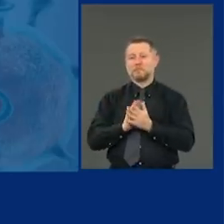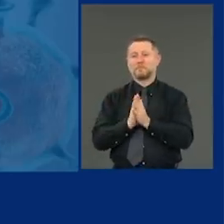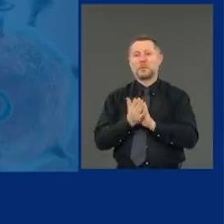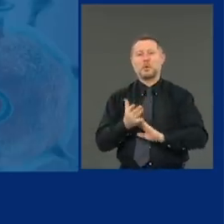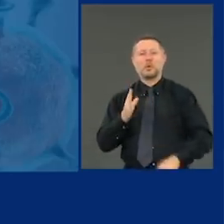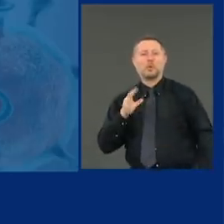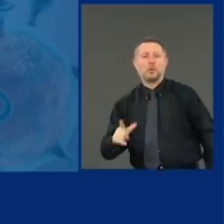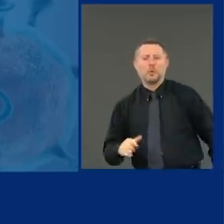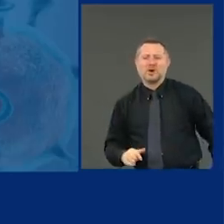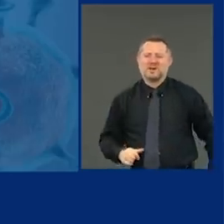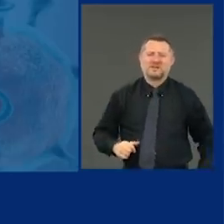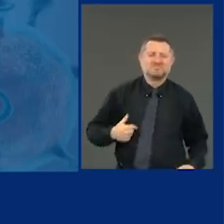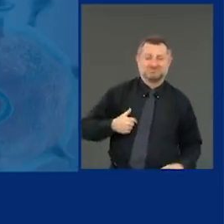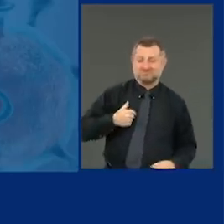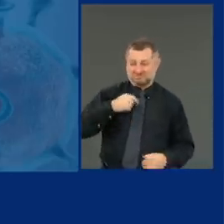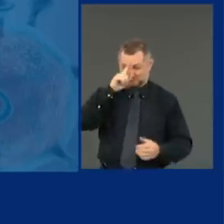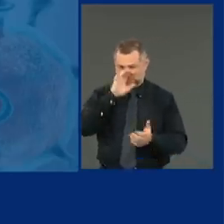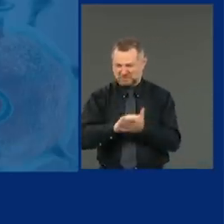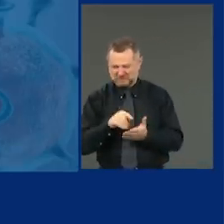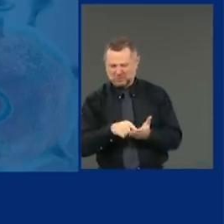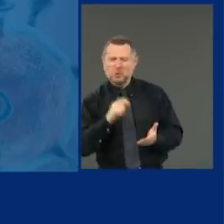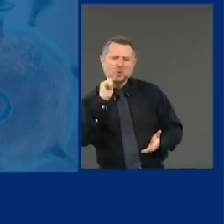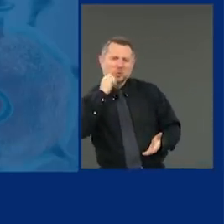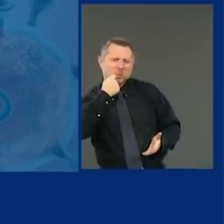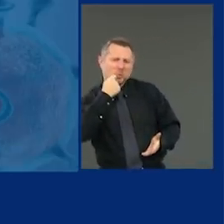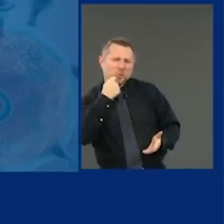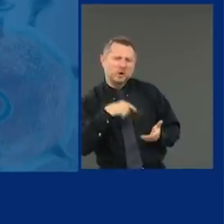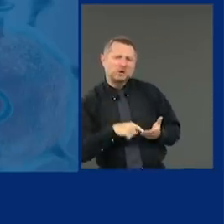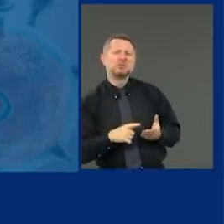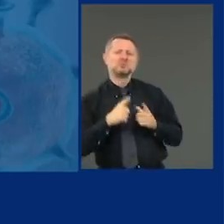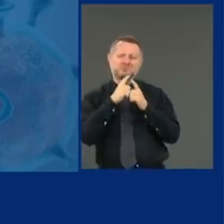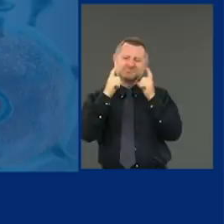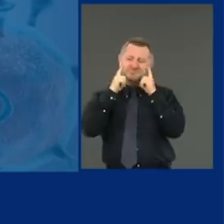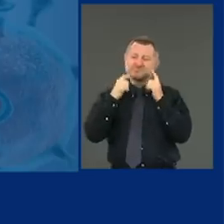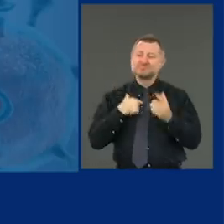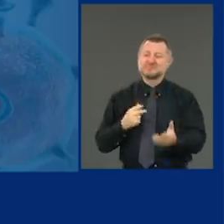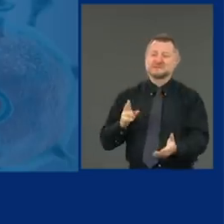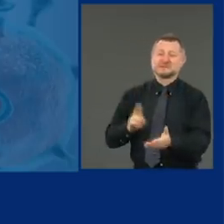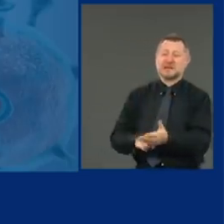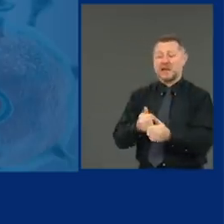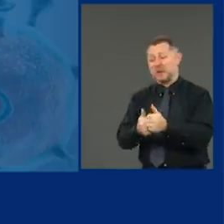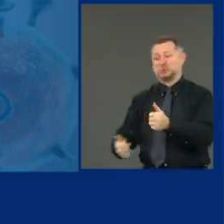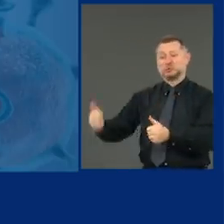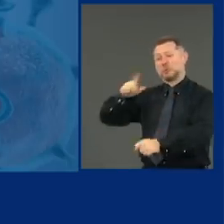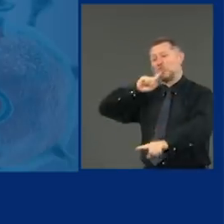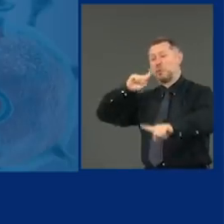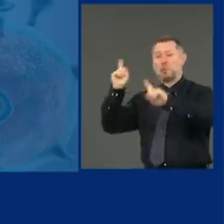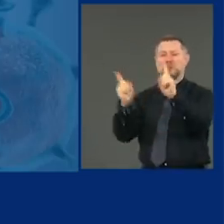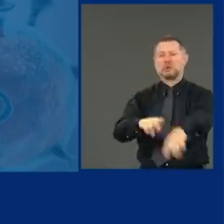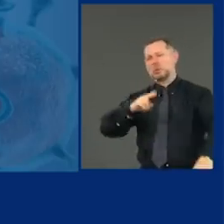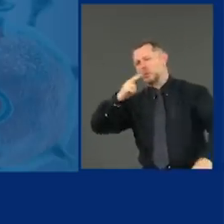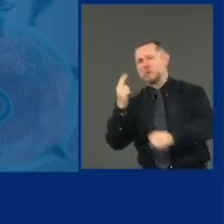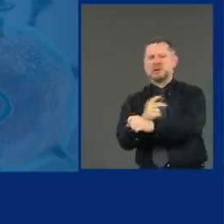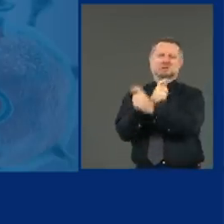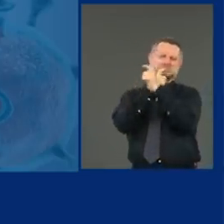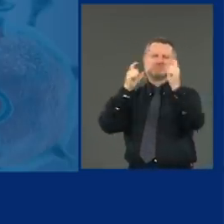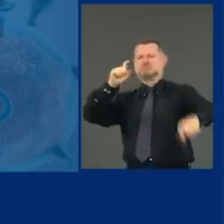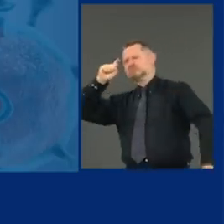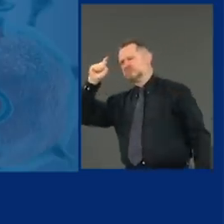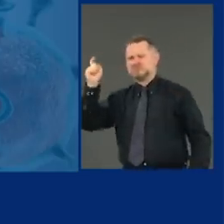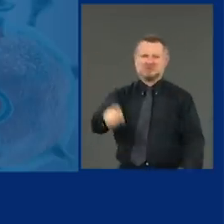it's cool. If I could sign an executive order that says wearing a mask is officially cool,